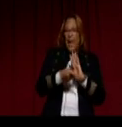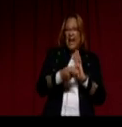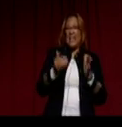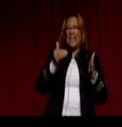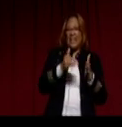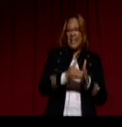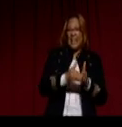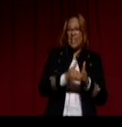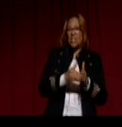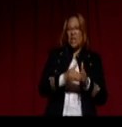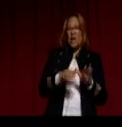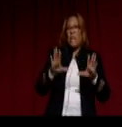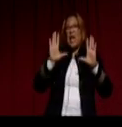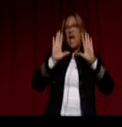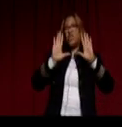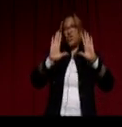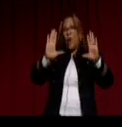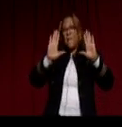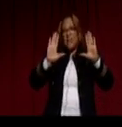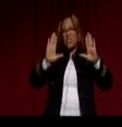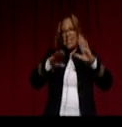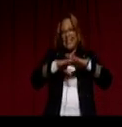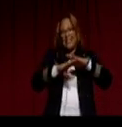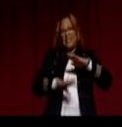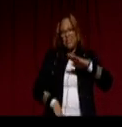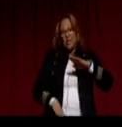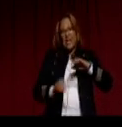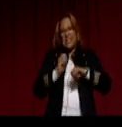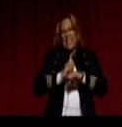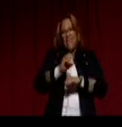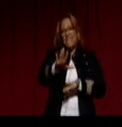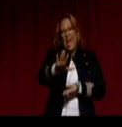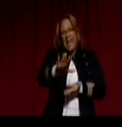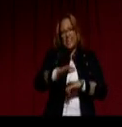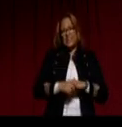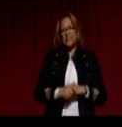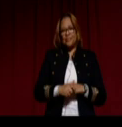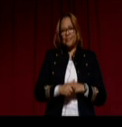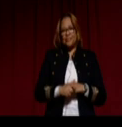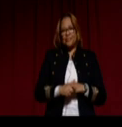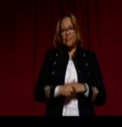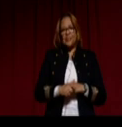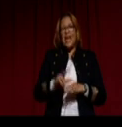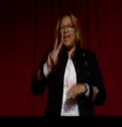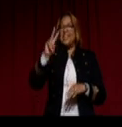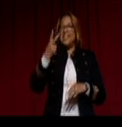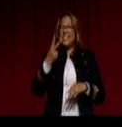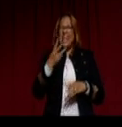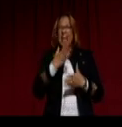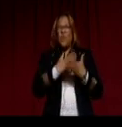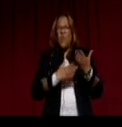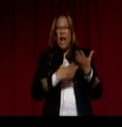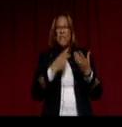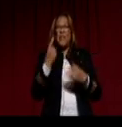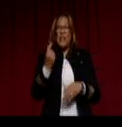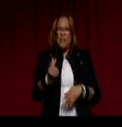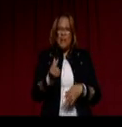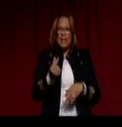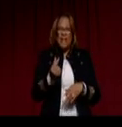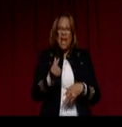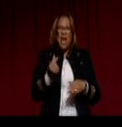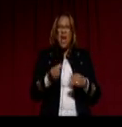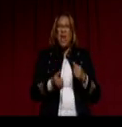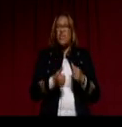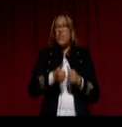to be a tremendously just demoralizing effect. And I want to talk about the second wave in just a minute. So the most